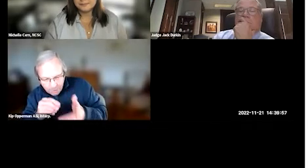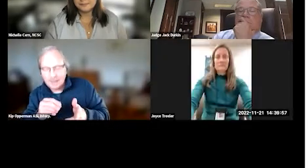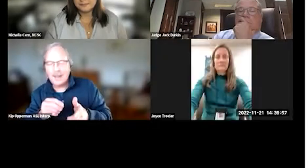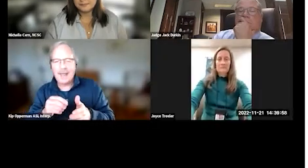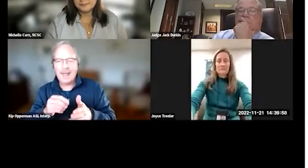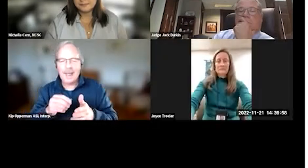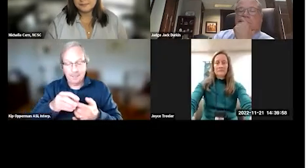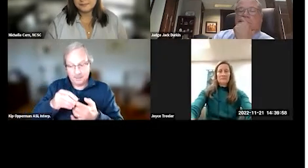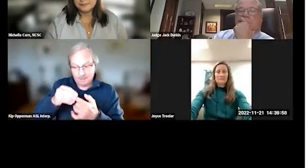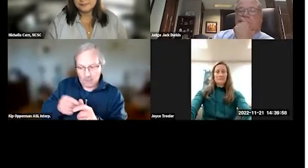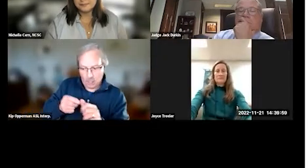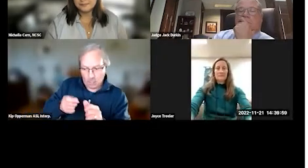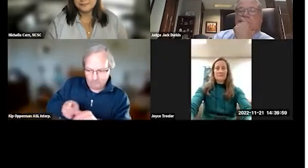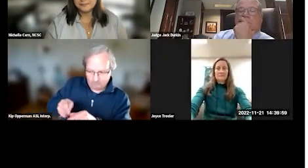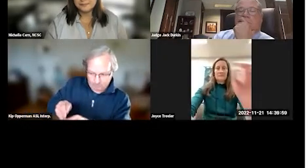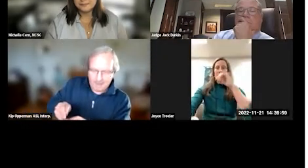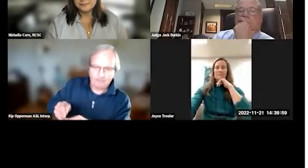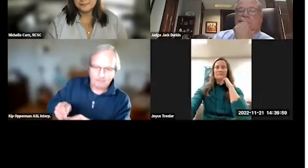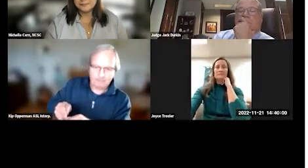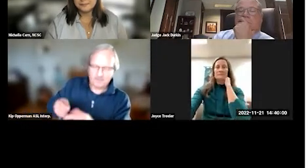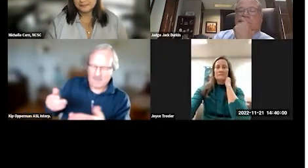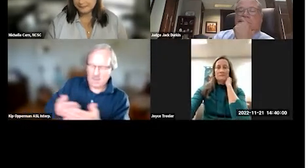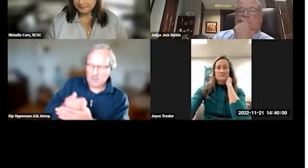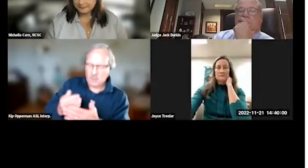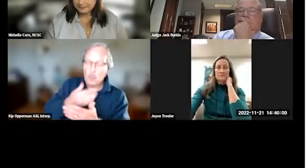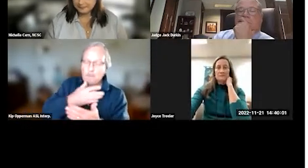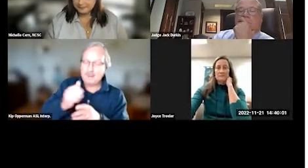community providers as new best practices emerge.